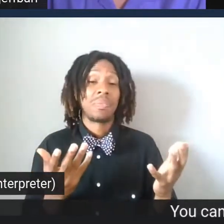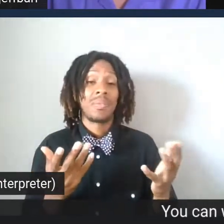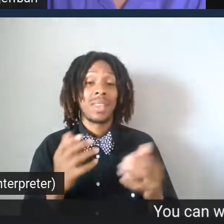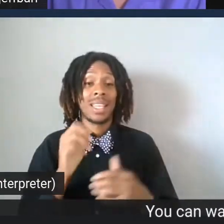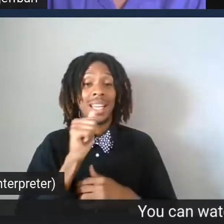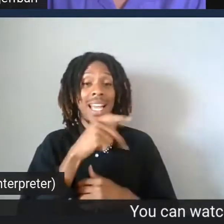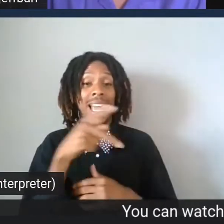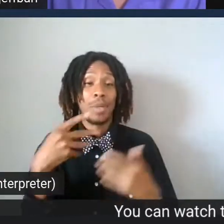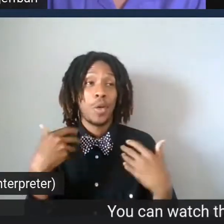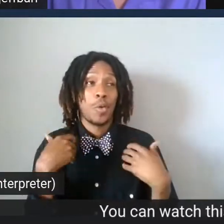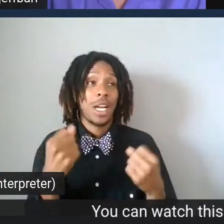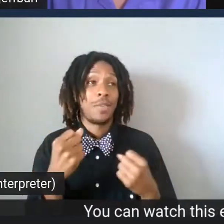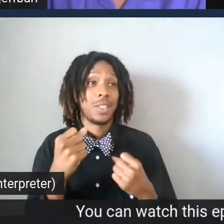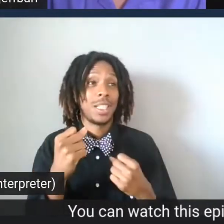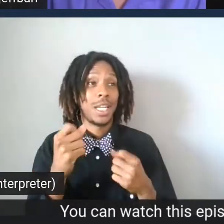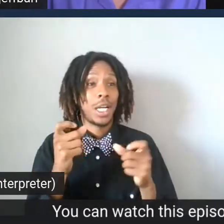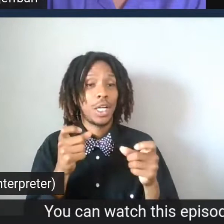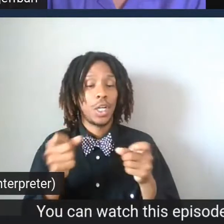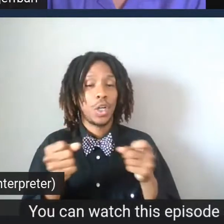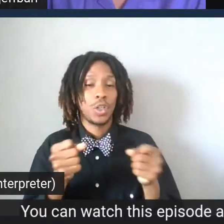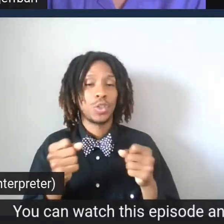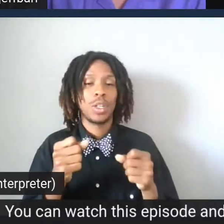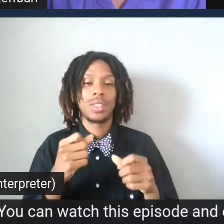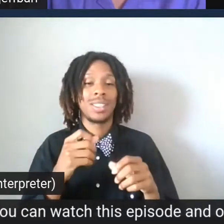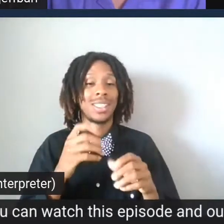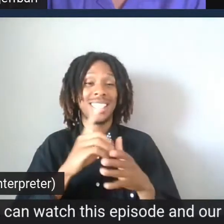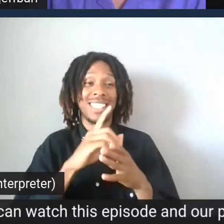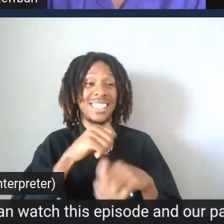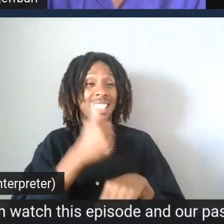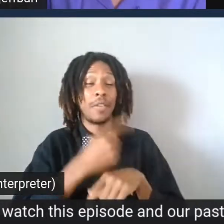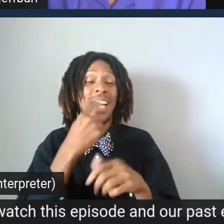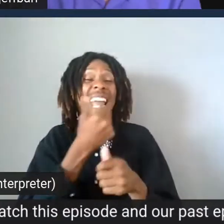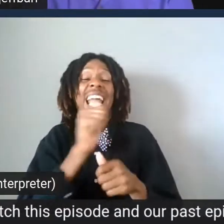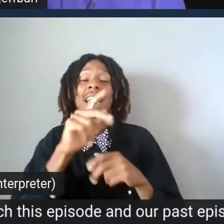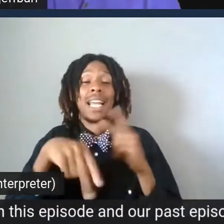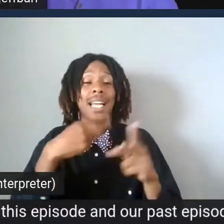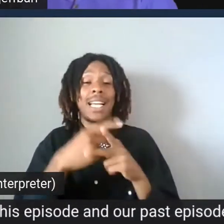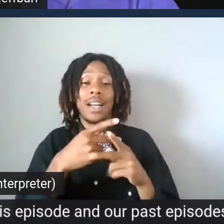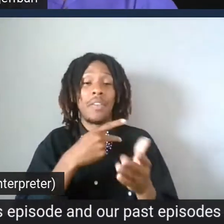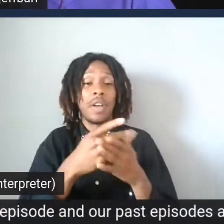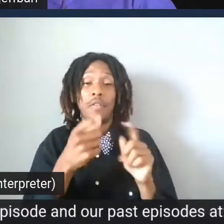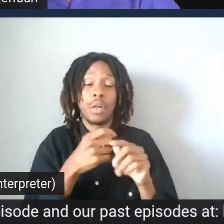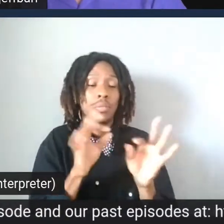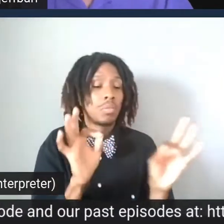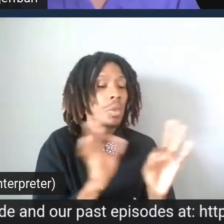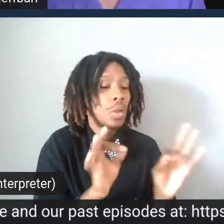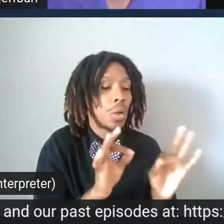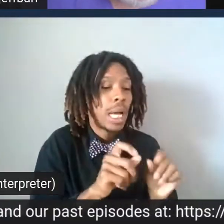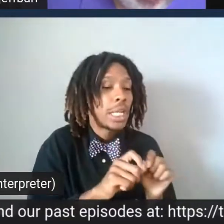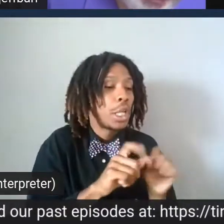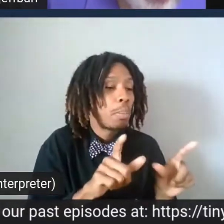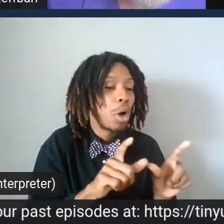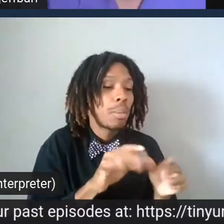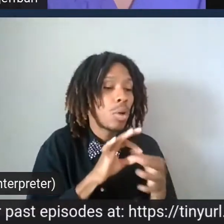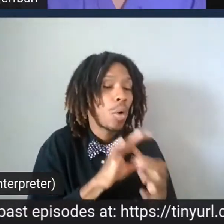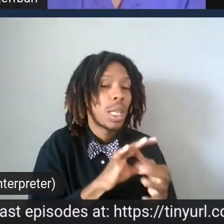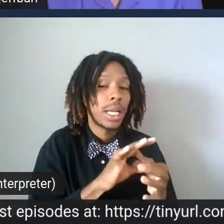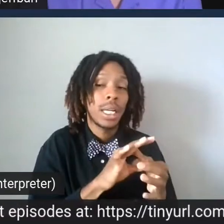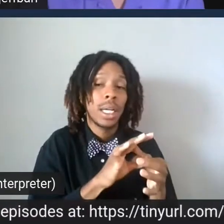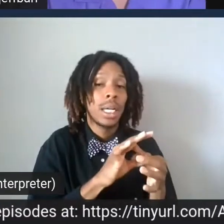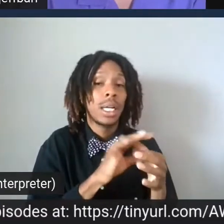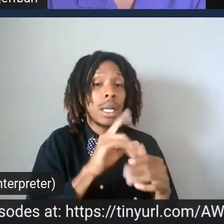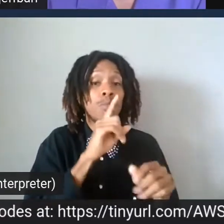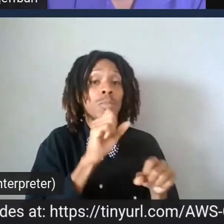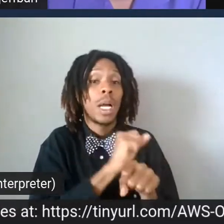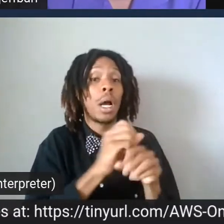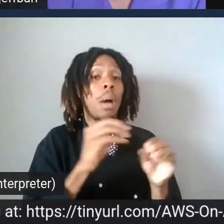Application recovery controller is designed for any type of failure, like you said, Jeff, from small deployment-related failures, which is actually